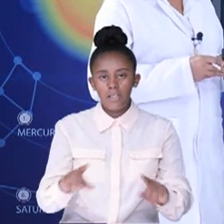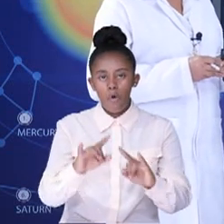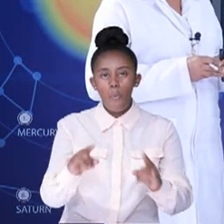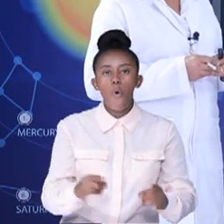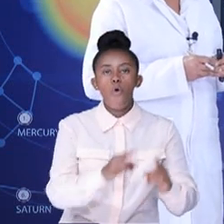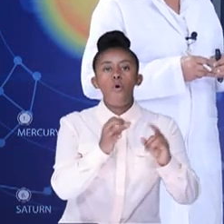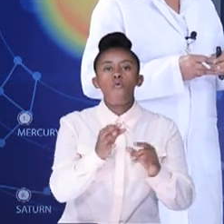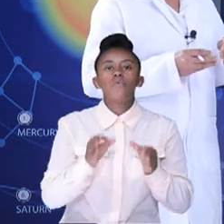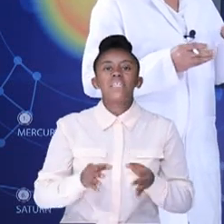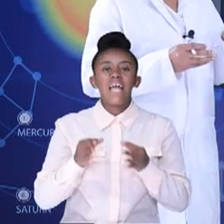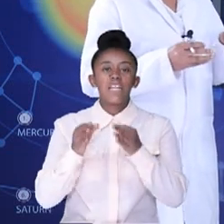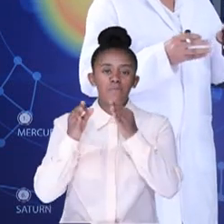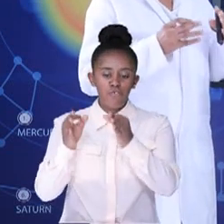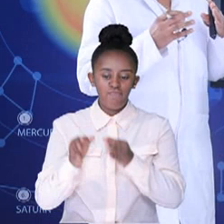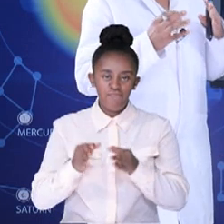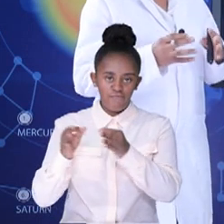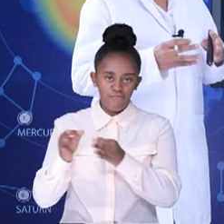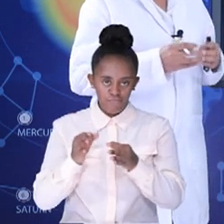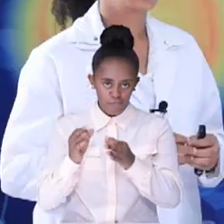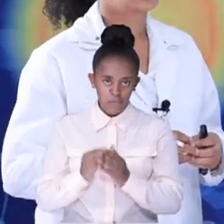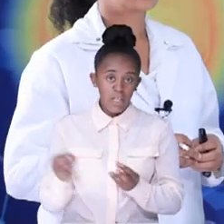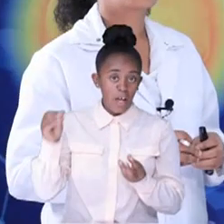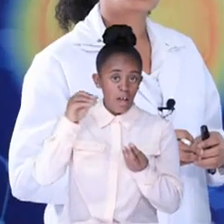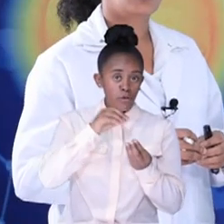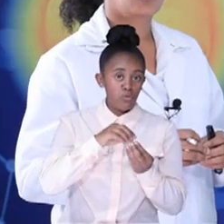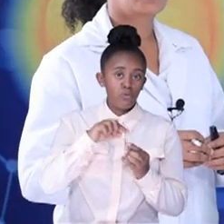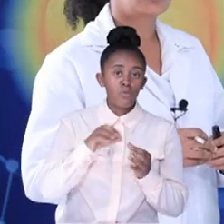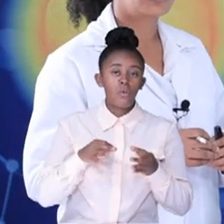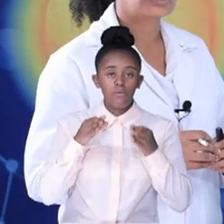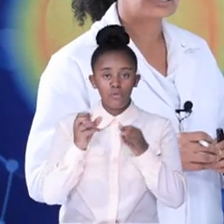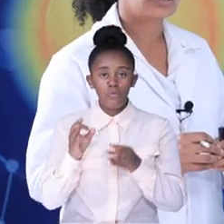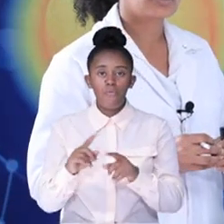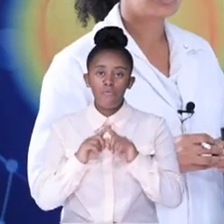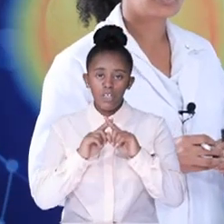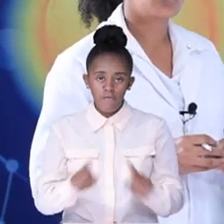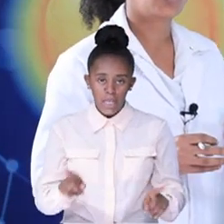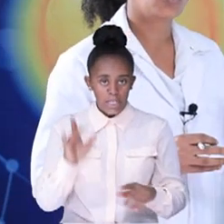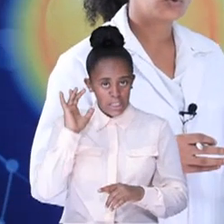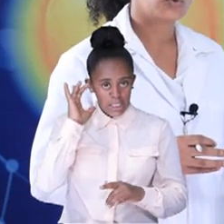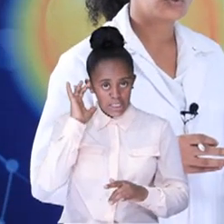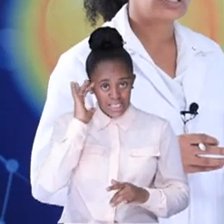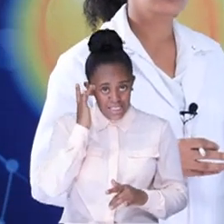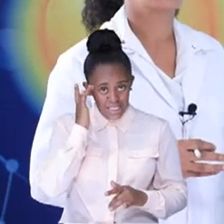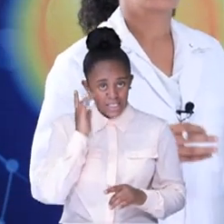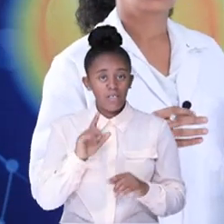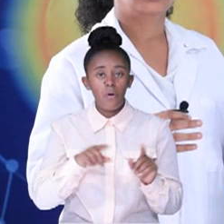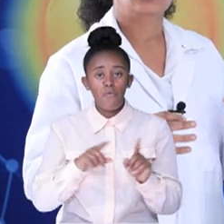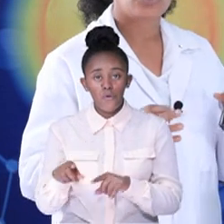of transmission. And in addition to transmission of different diseases, we have also